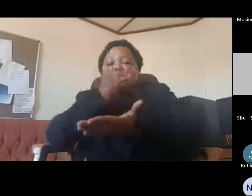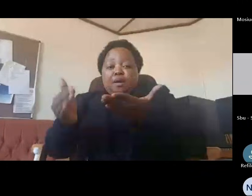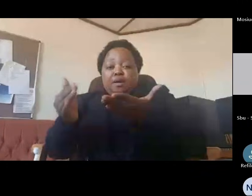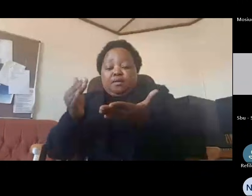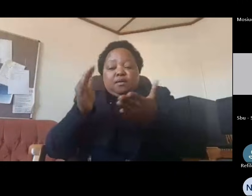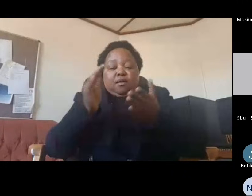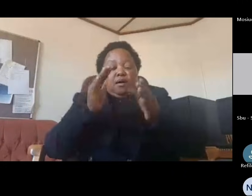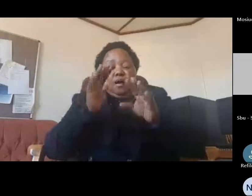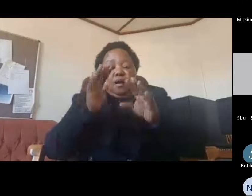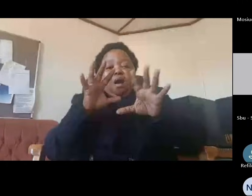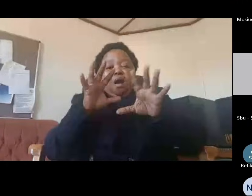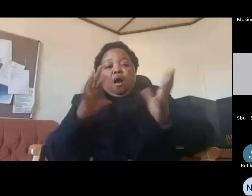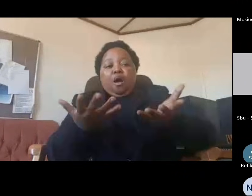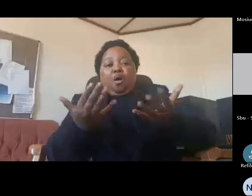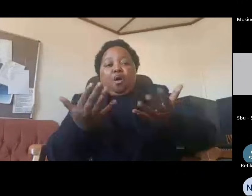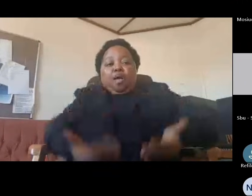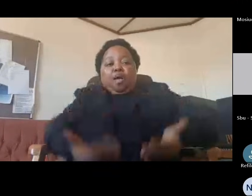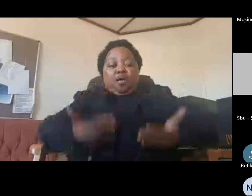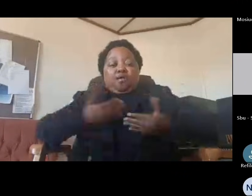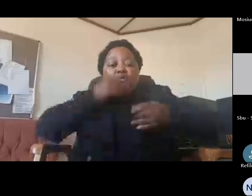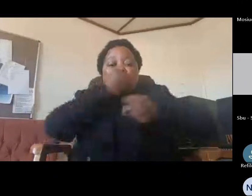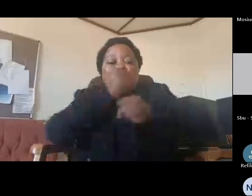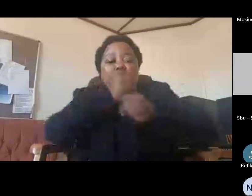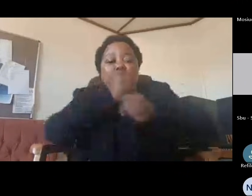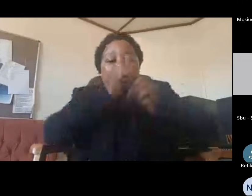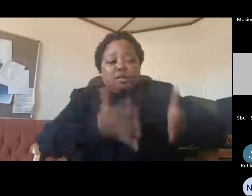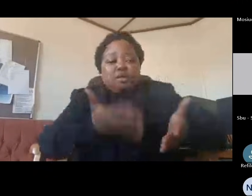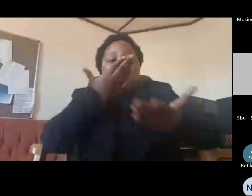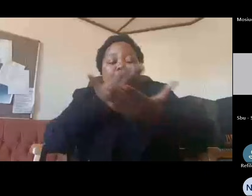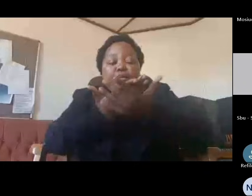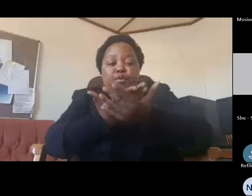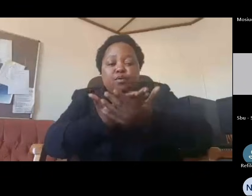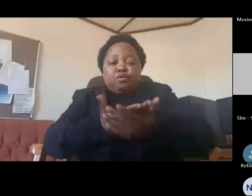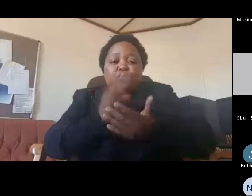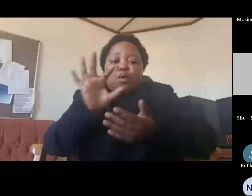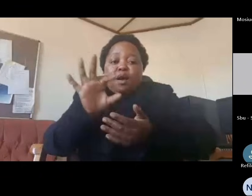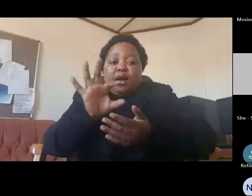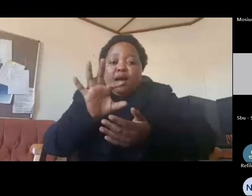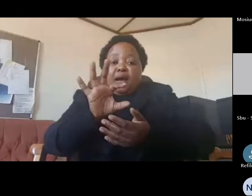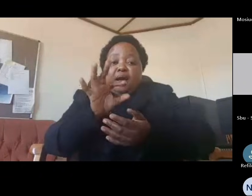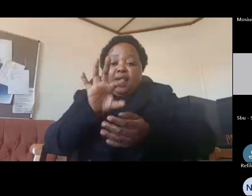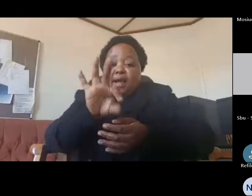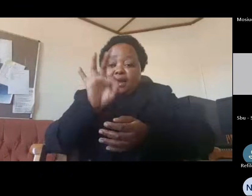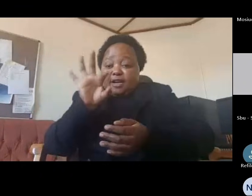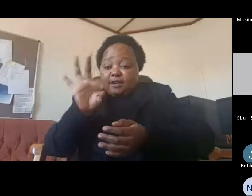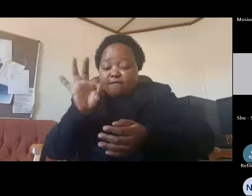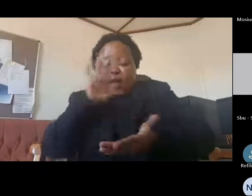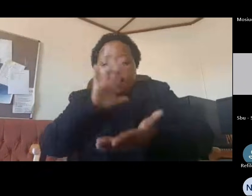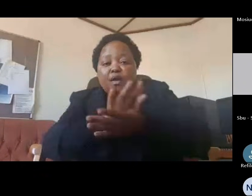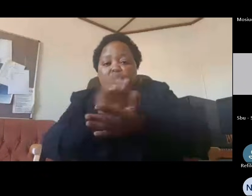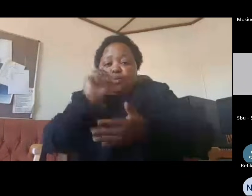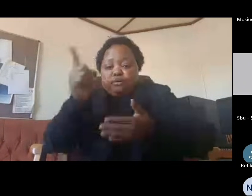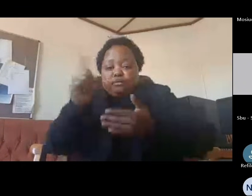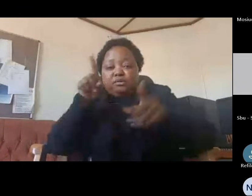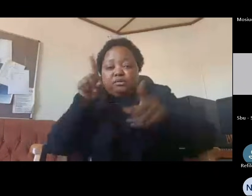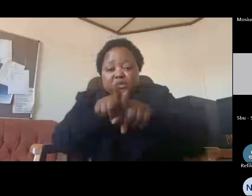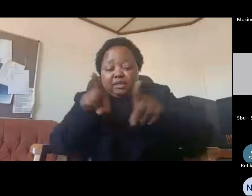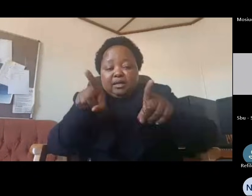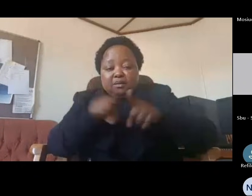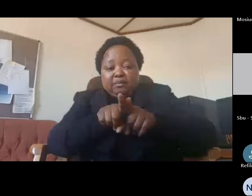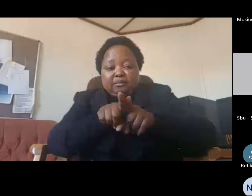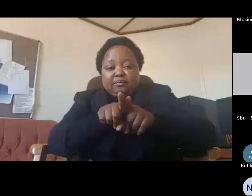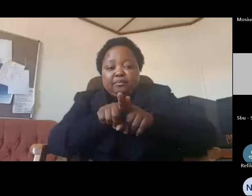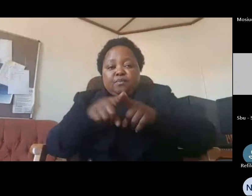how health workers were able to identify and appropriately respond to sexual